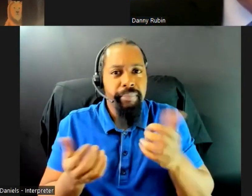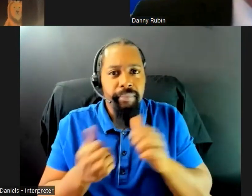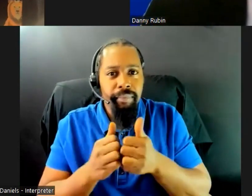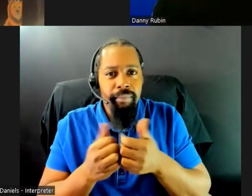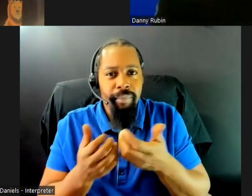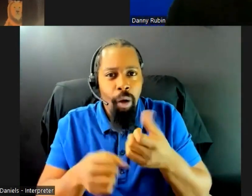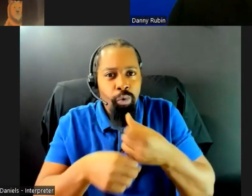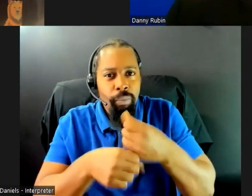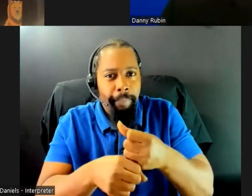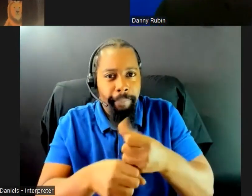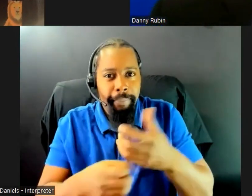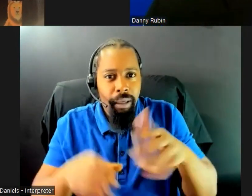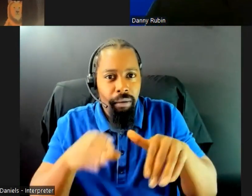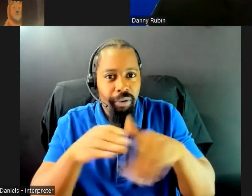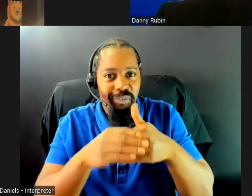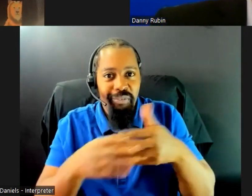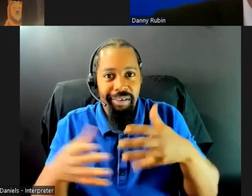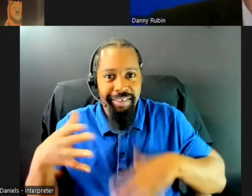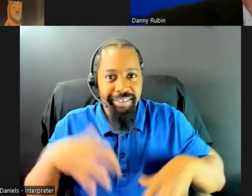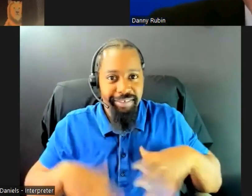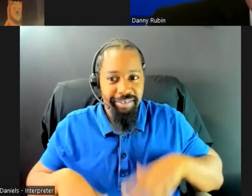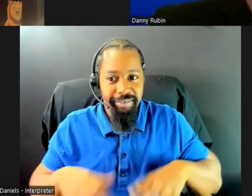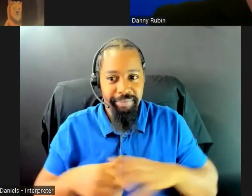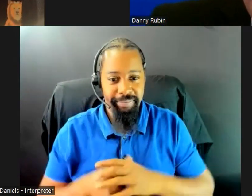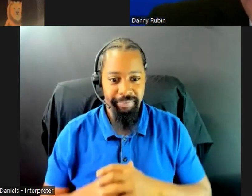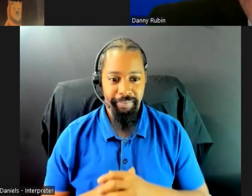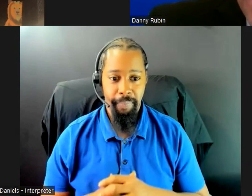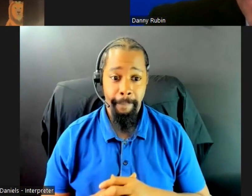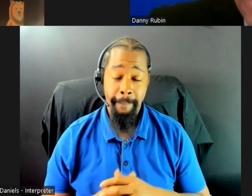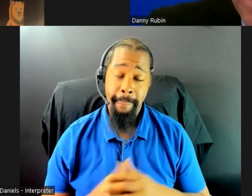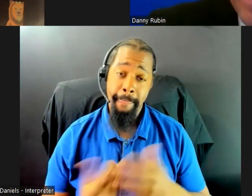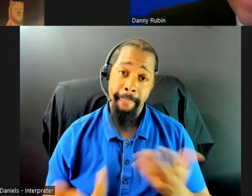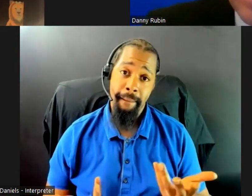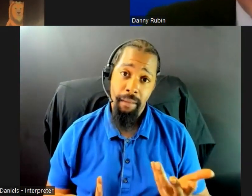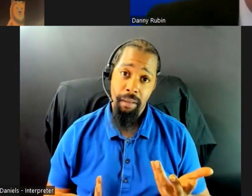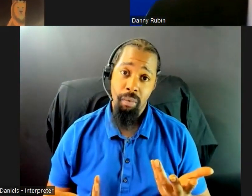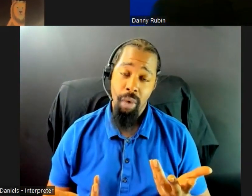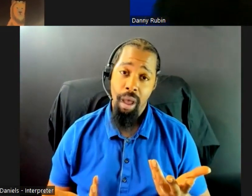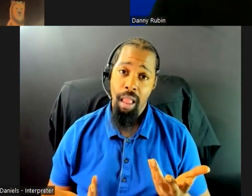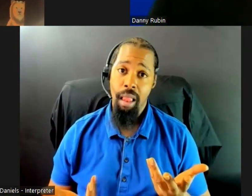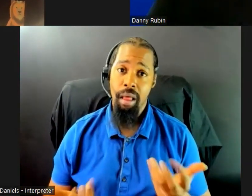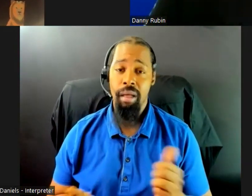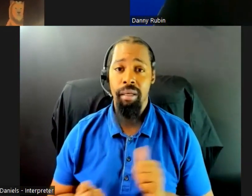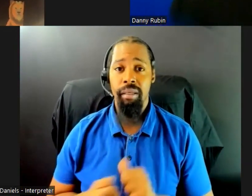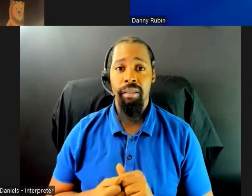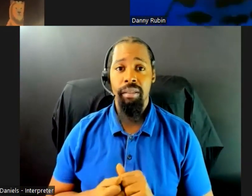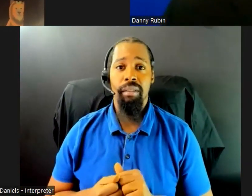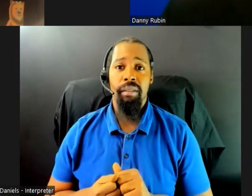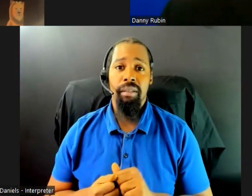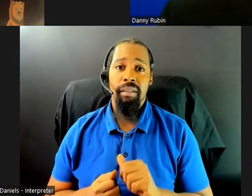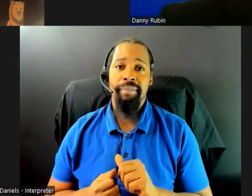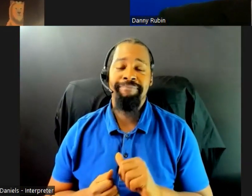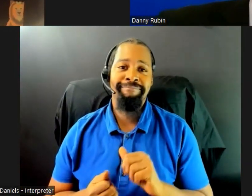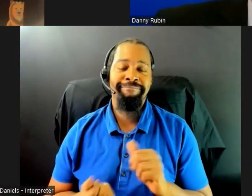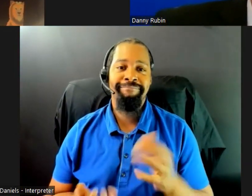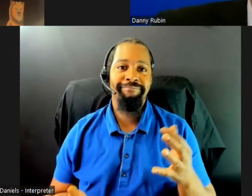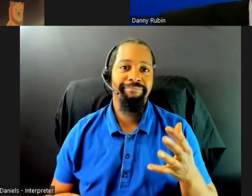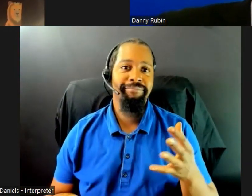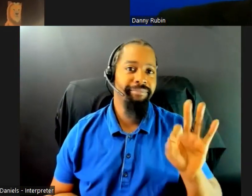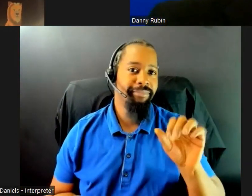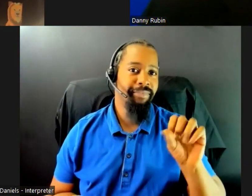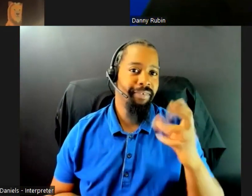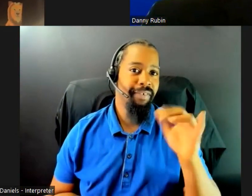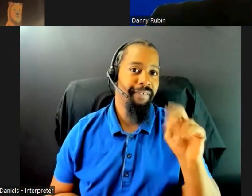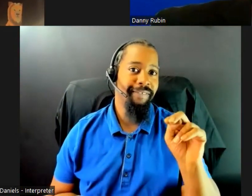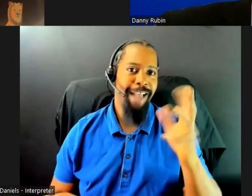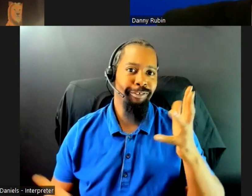Well, fashion is a dream. And making clothes is